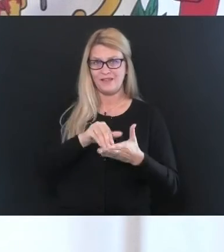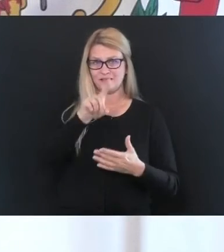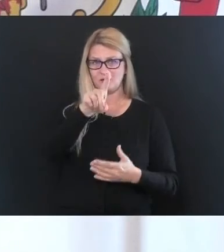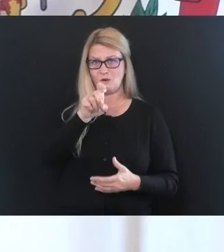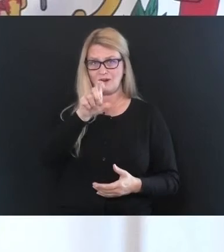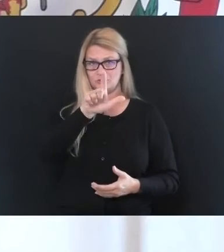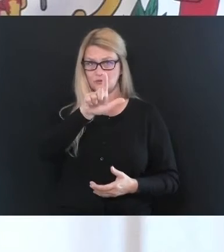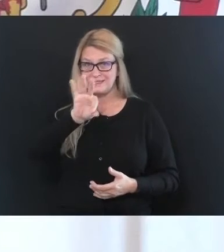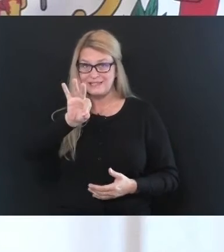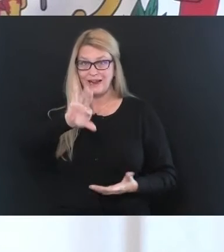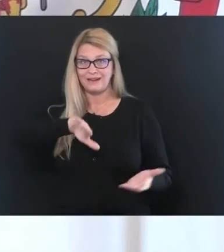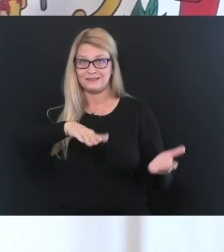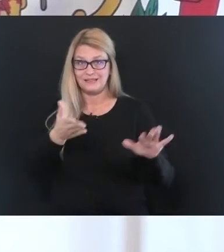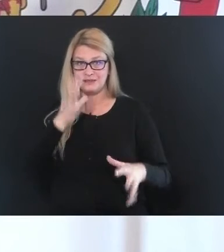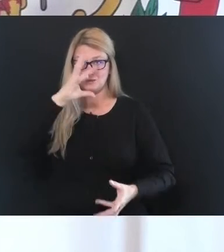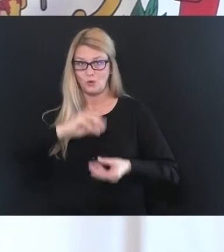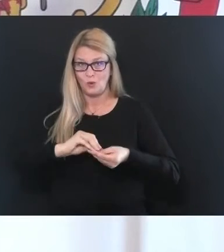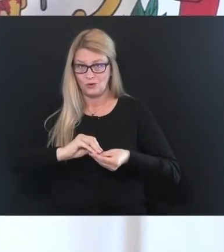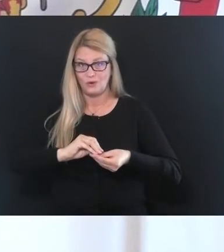1,129 deaths in West Virginia.